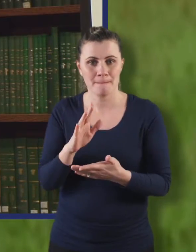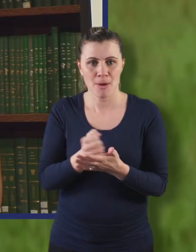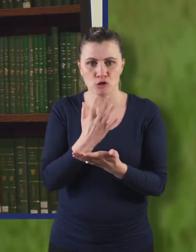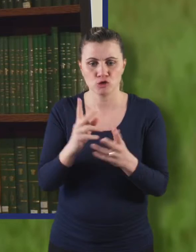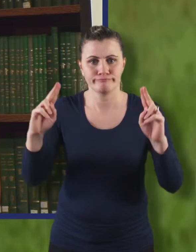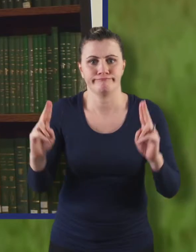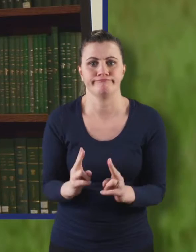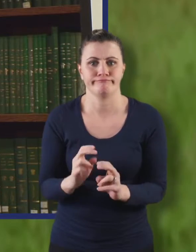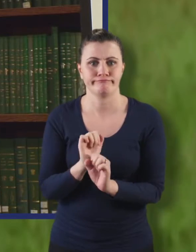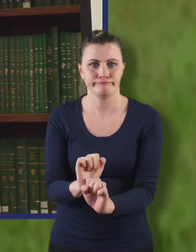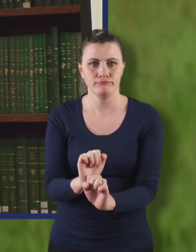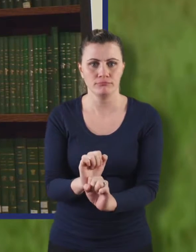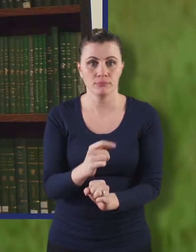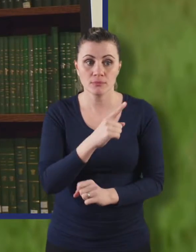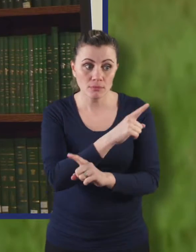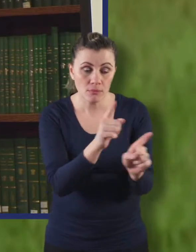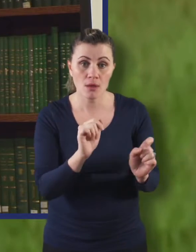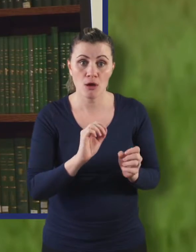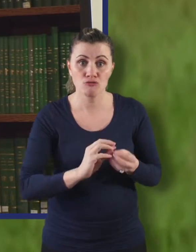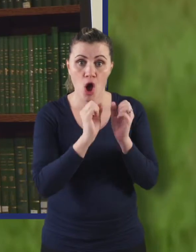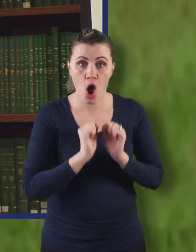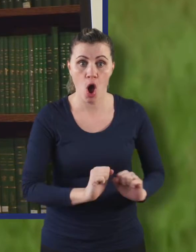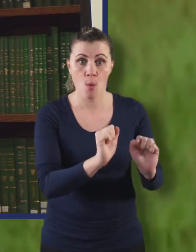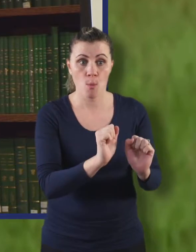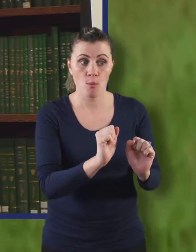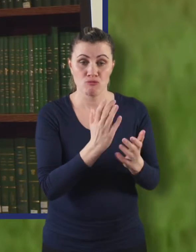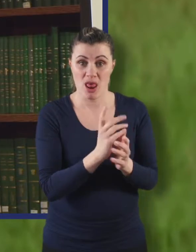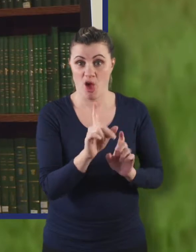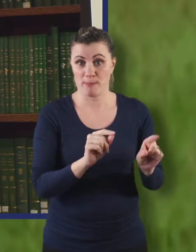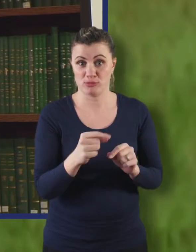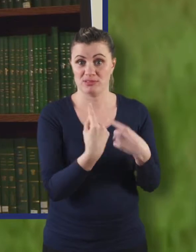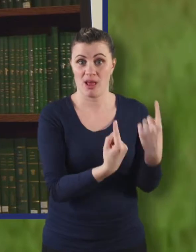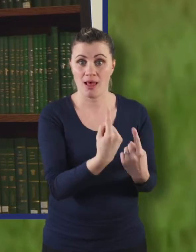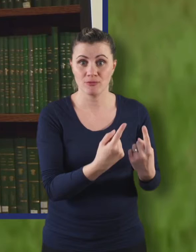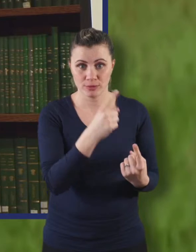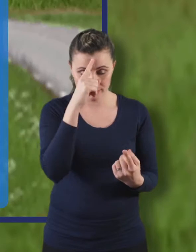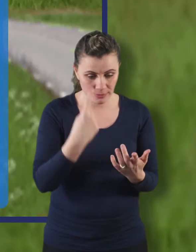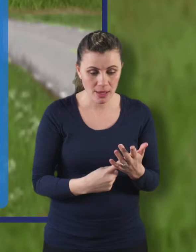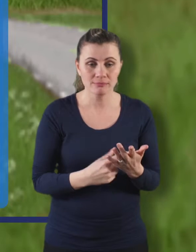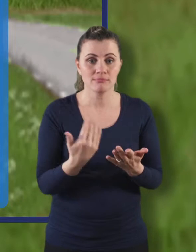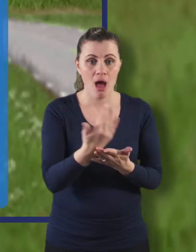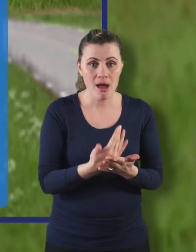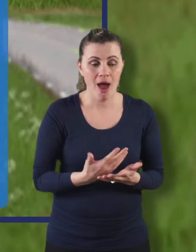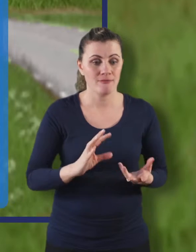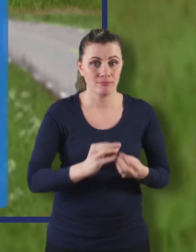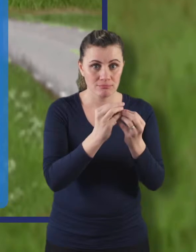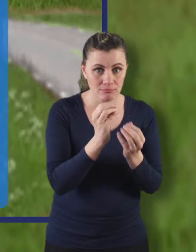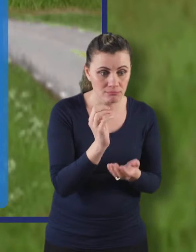option available to you. You can always think about depositing your archive with a local archive service.